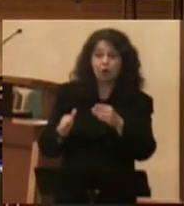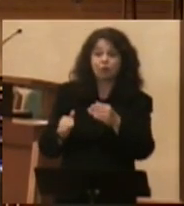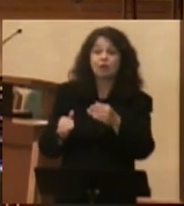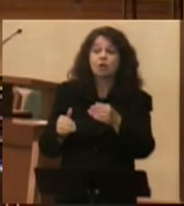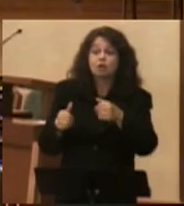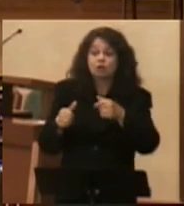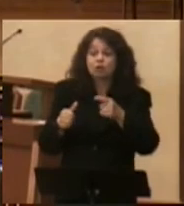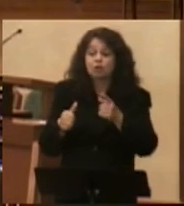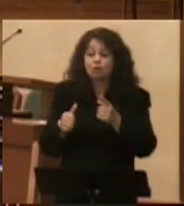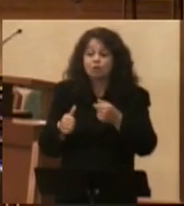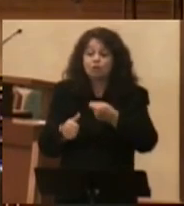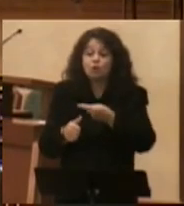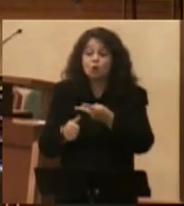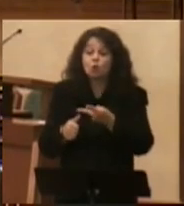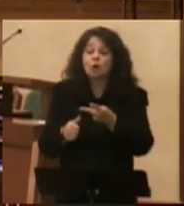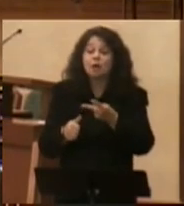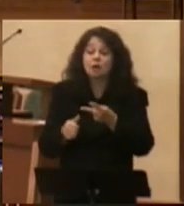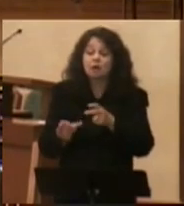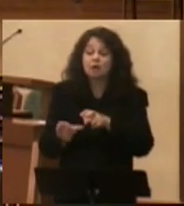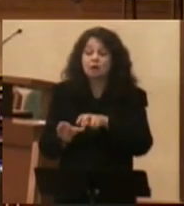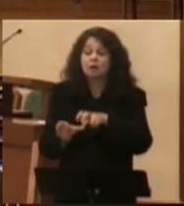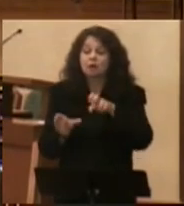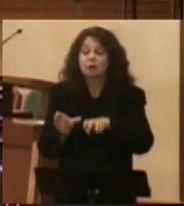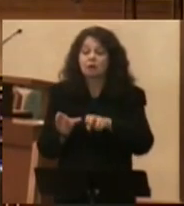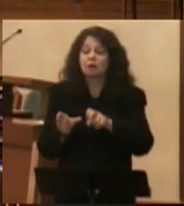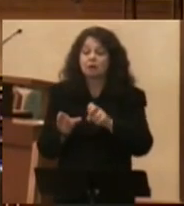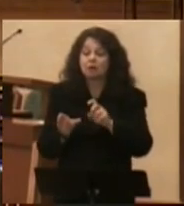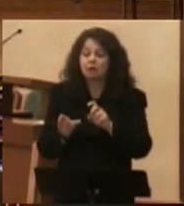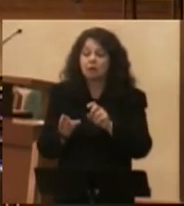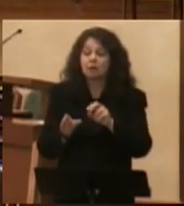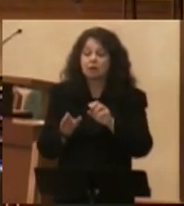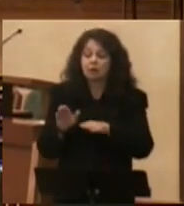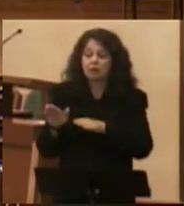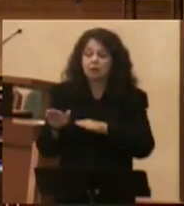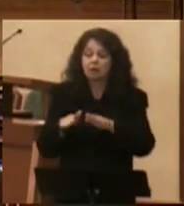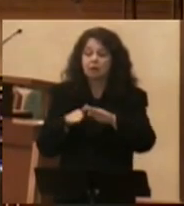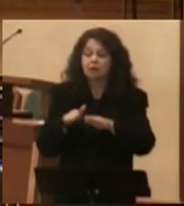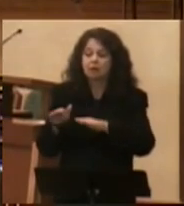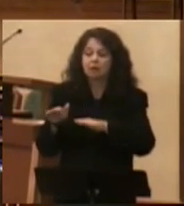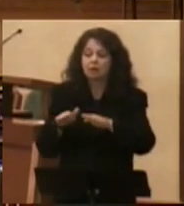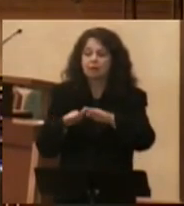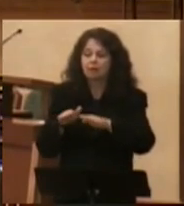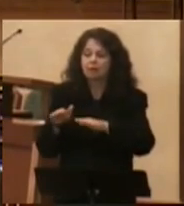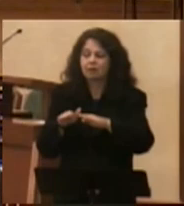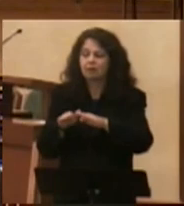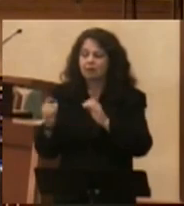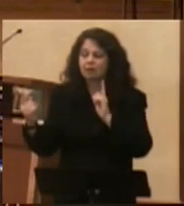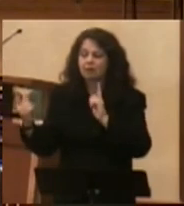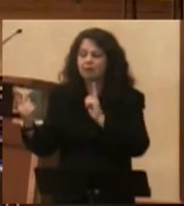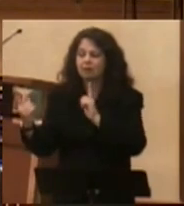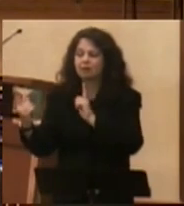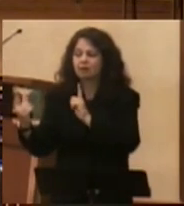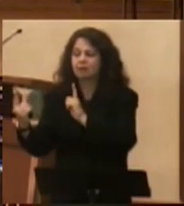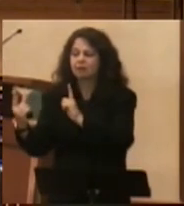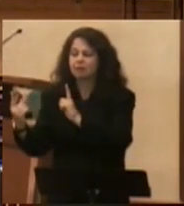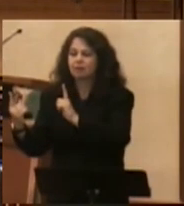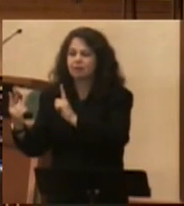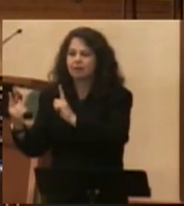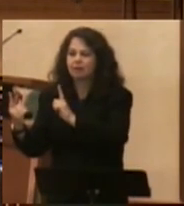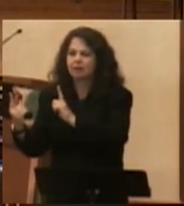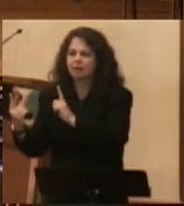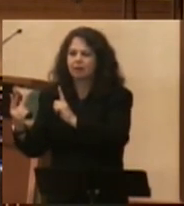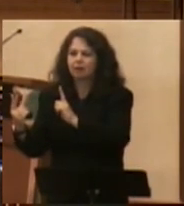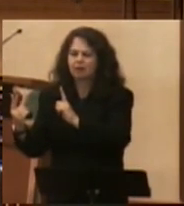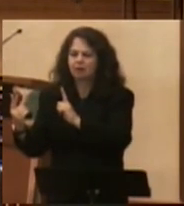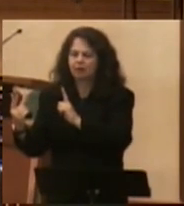few steps that conquered the water? But then fear enters the